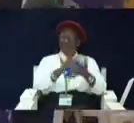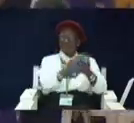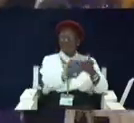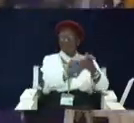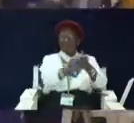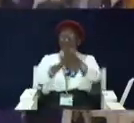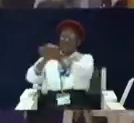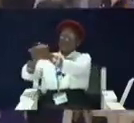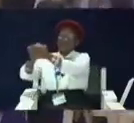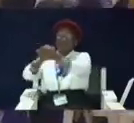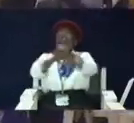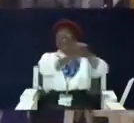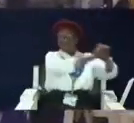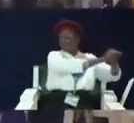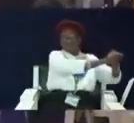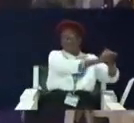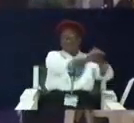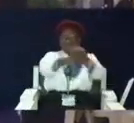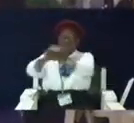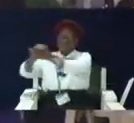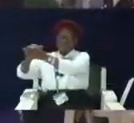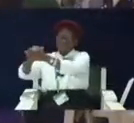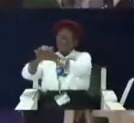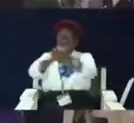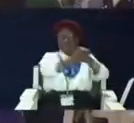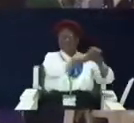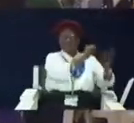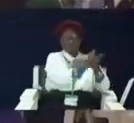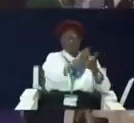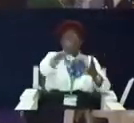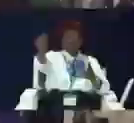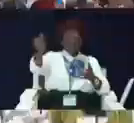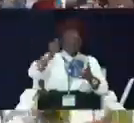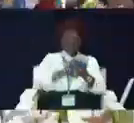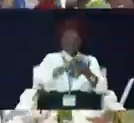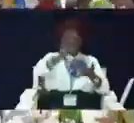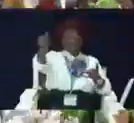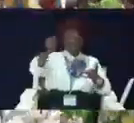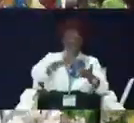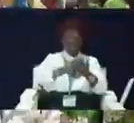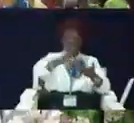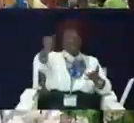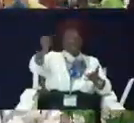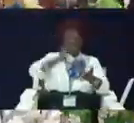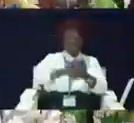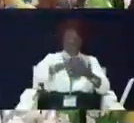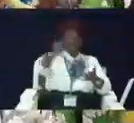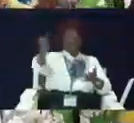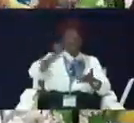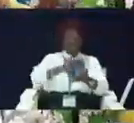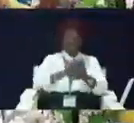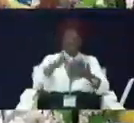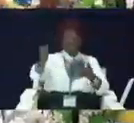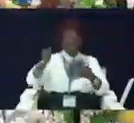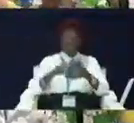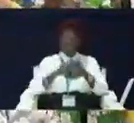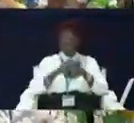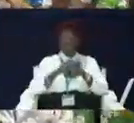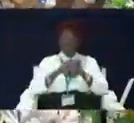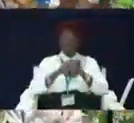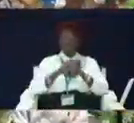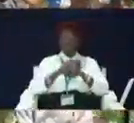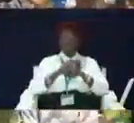congratulations. E ku rile. E ku rile. Amen. Amen.